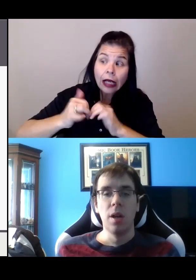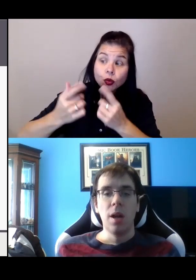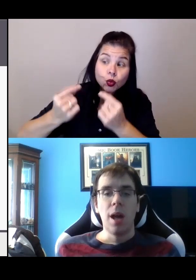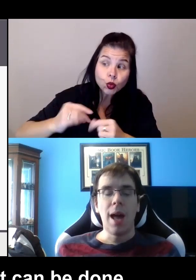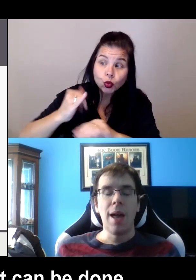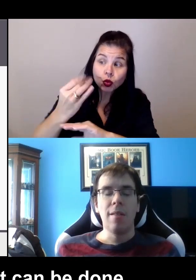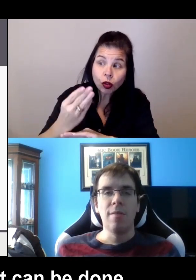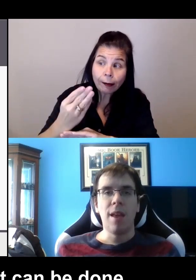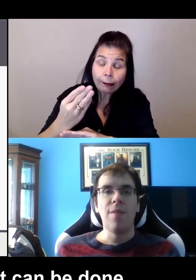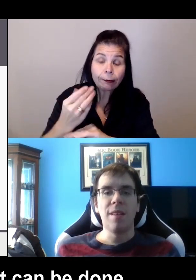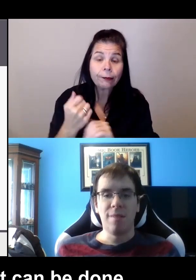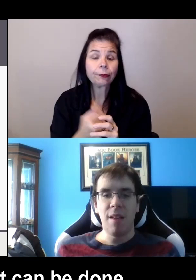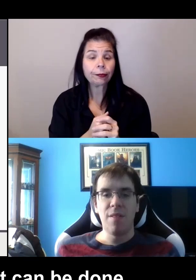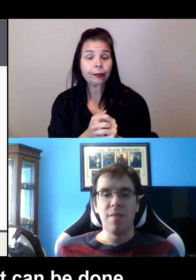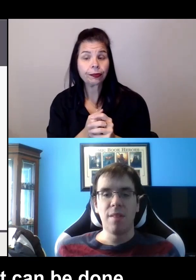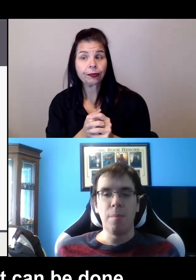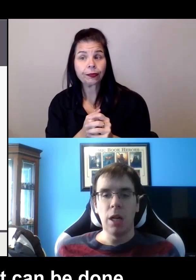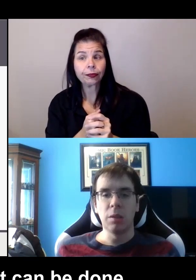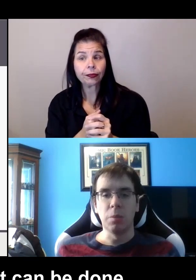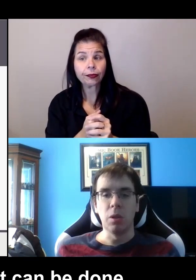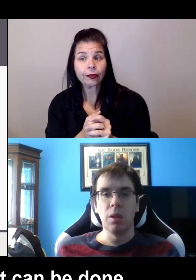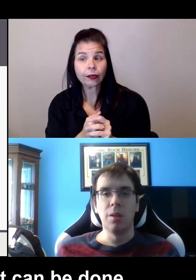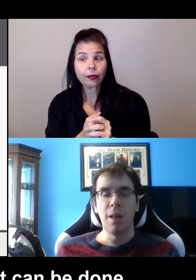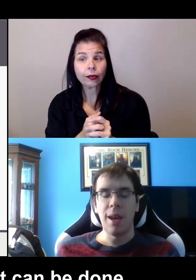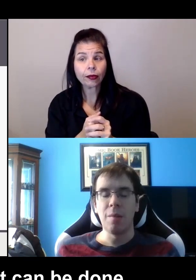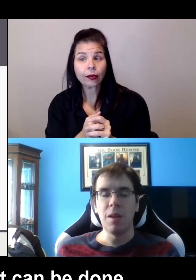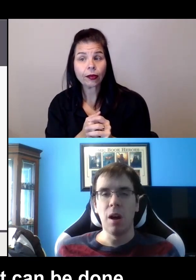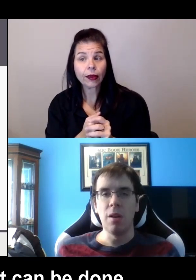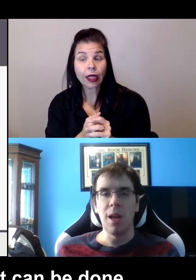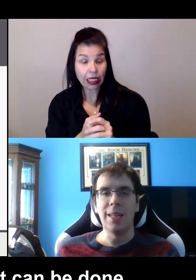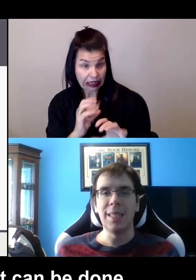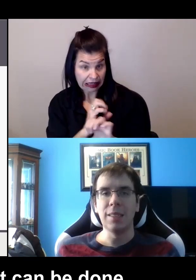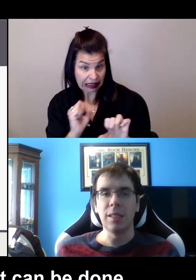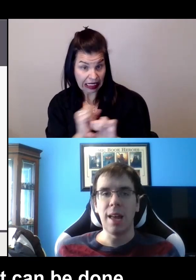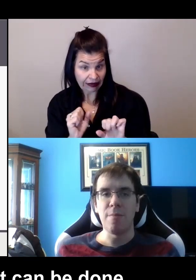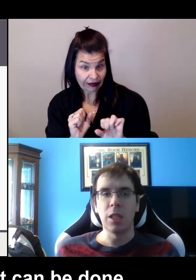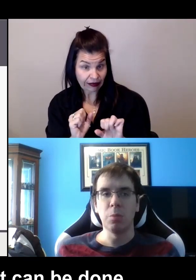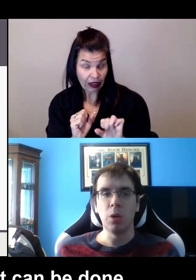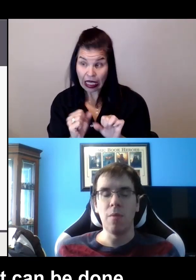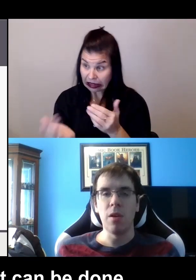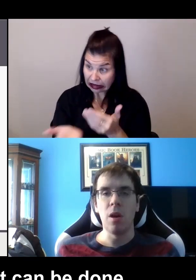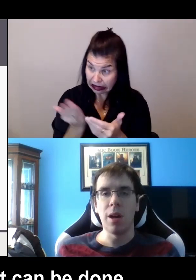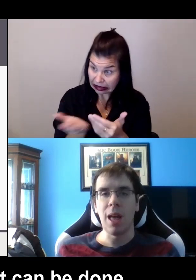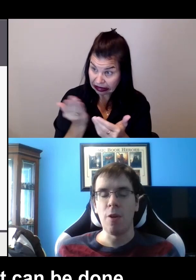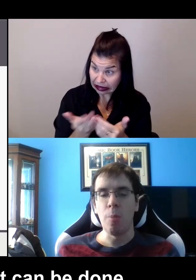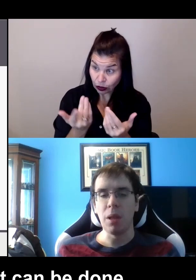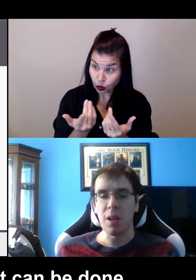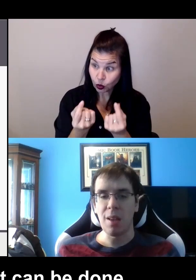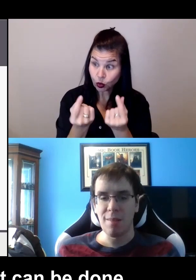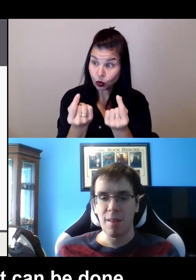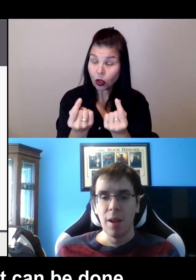done, and if it's as safe as possible, and it can be done as easily as possible given, again,